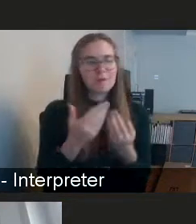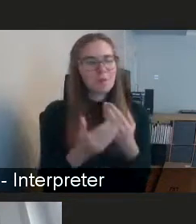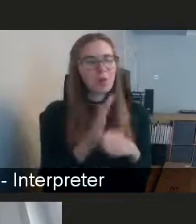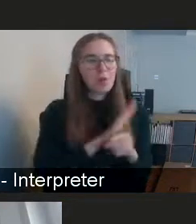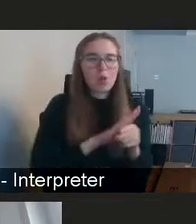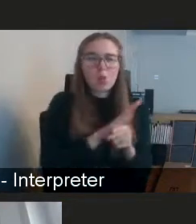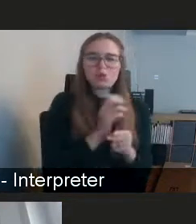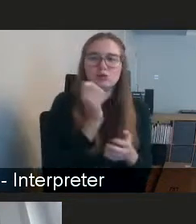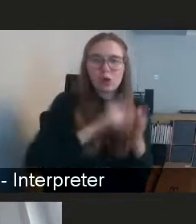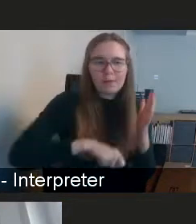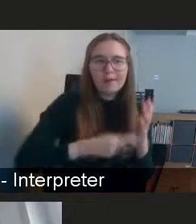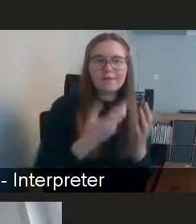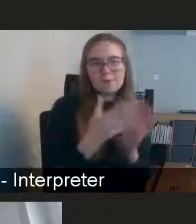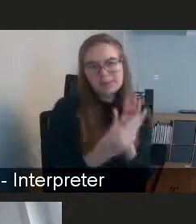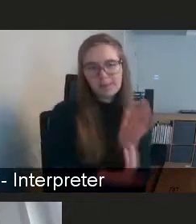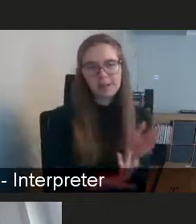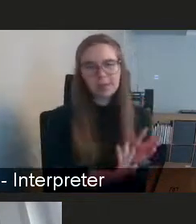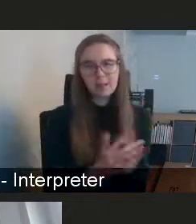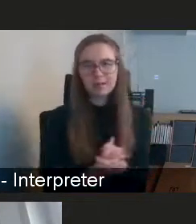of examples.